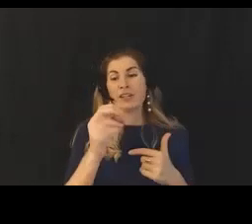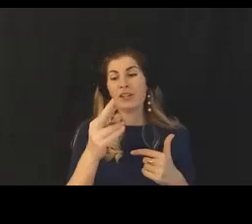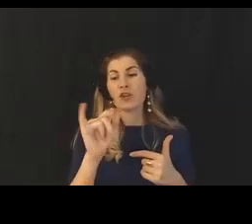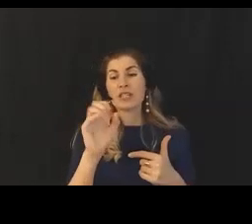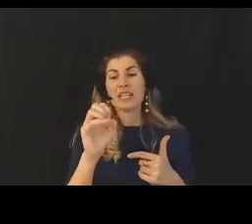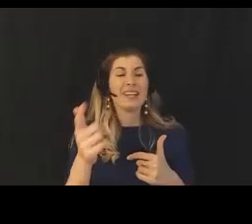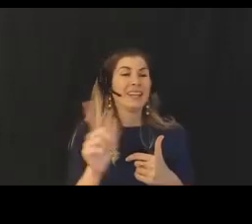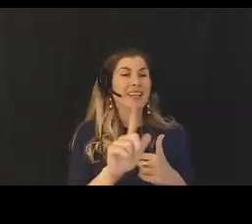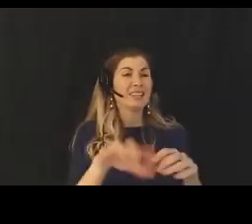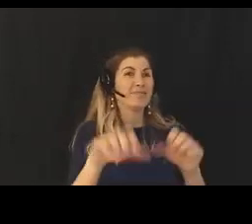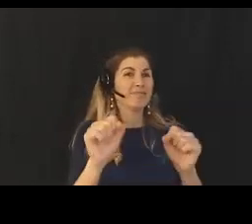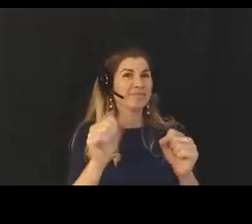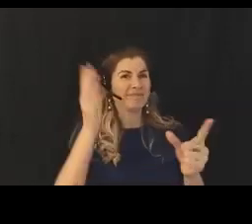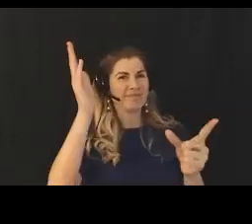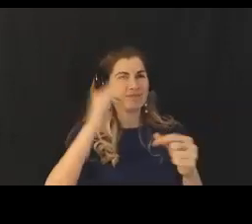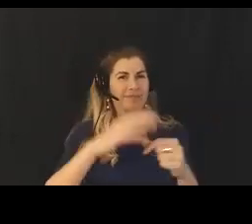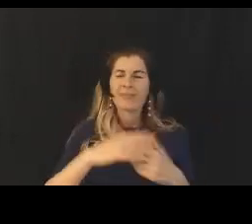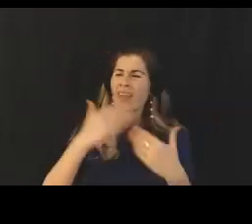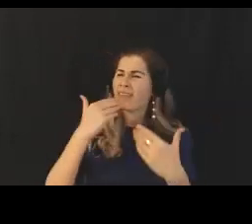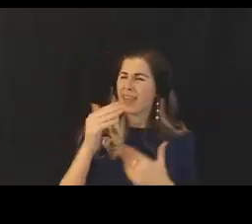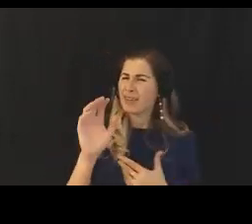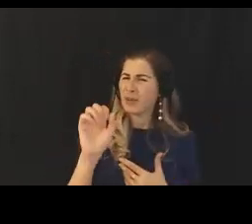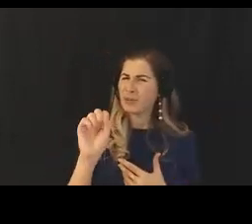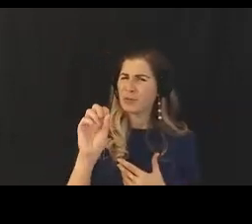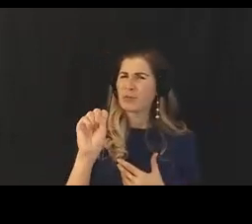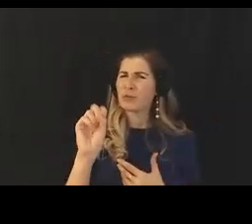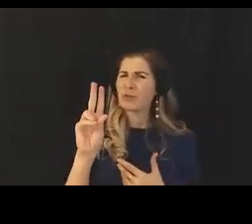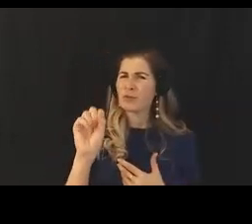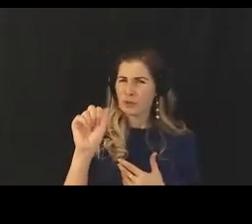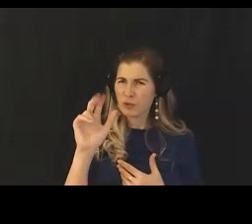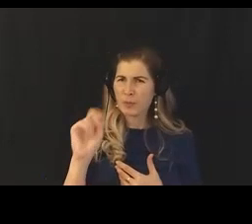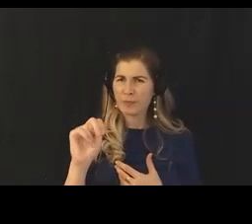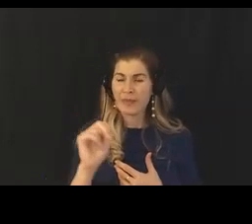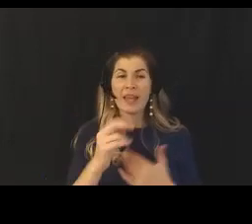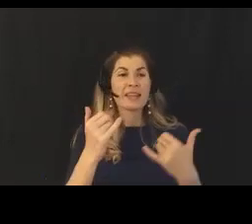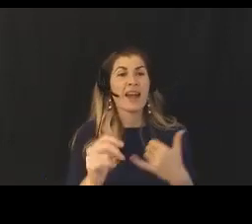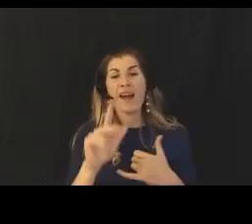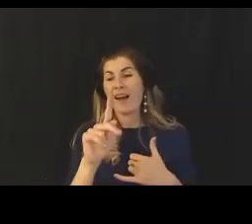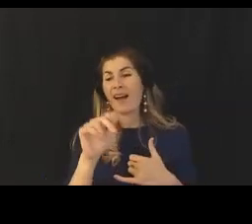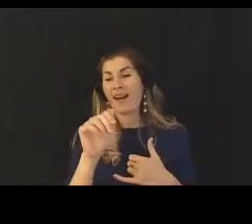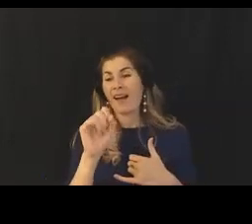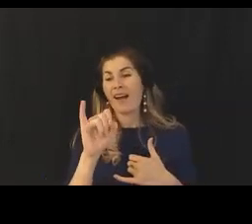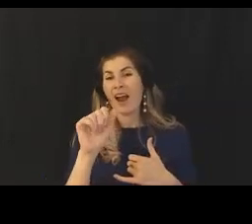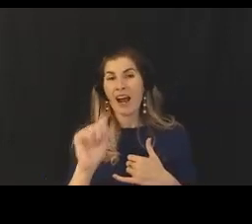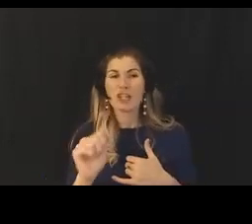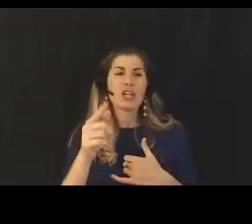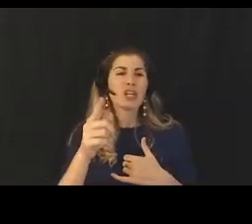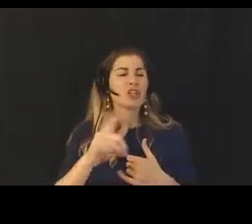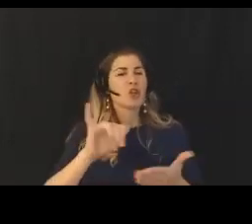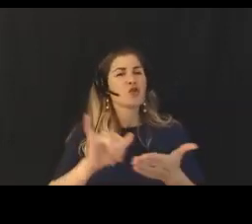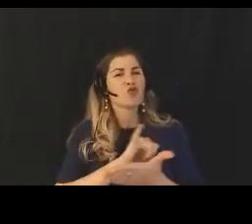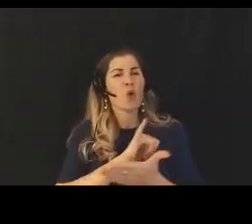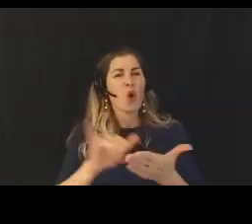everyone. Thanks, Susan. So Kasia Klinik is a New York-based performance